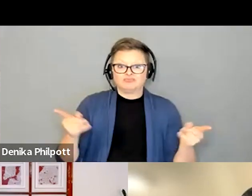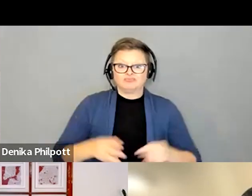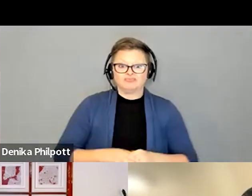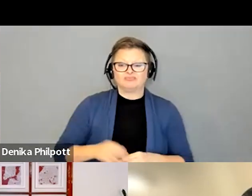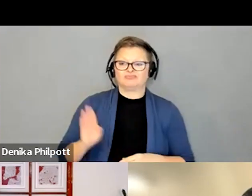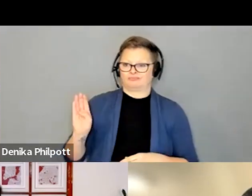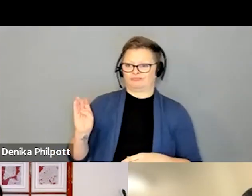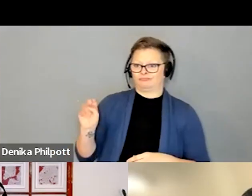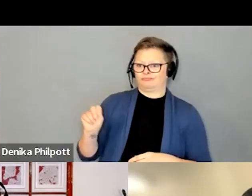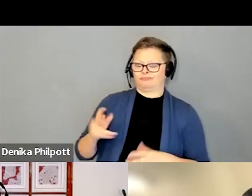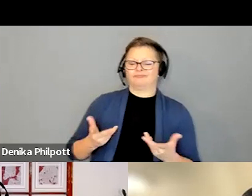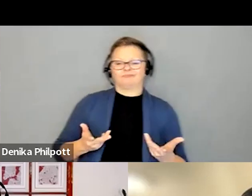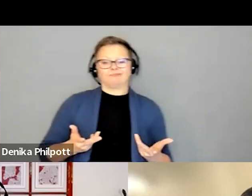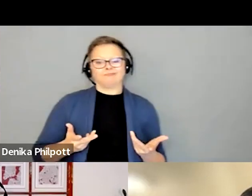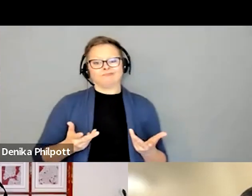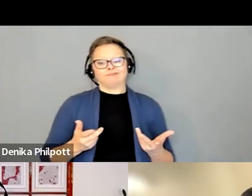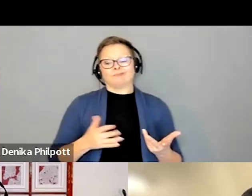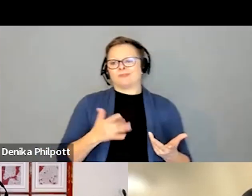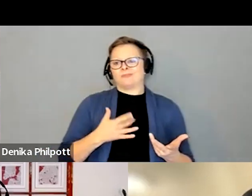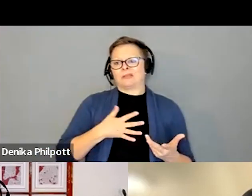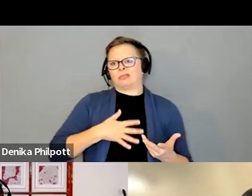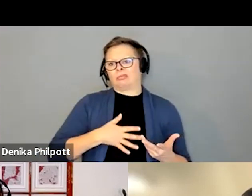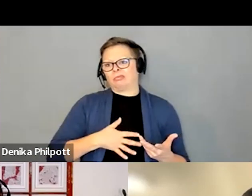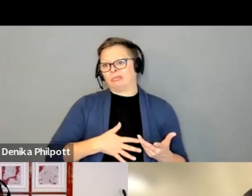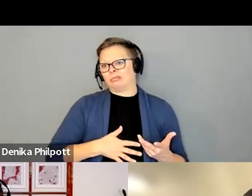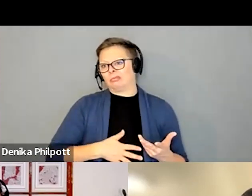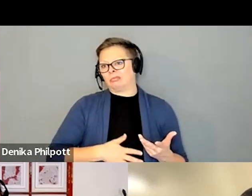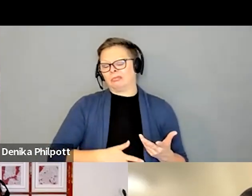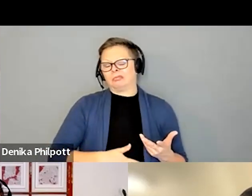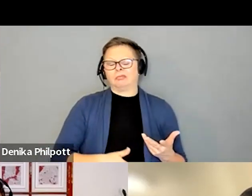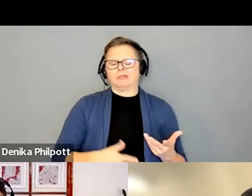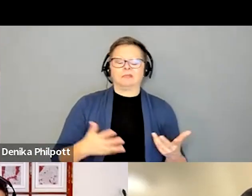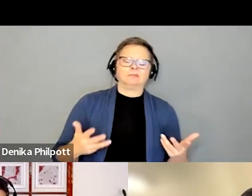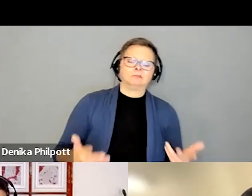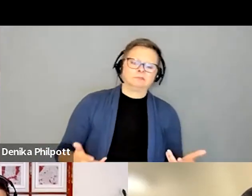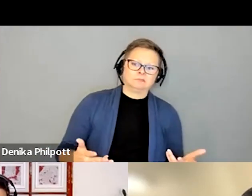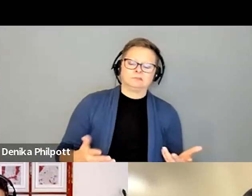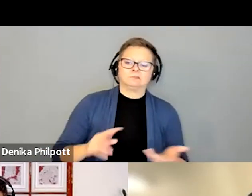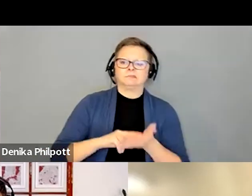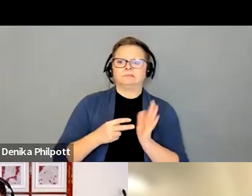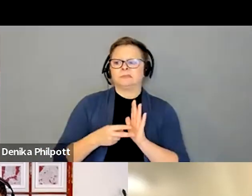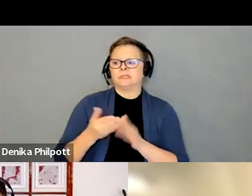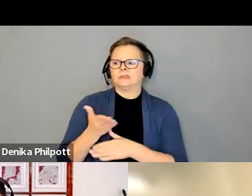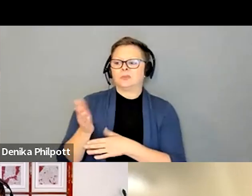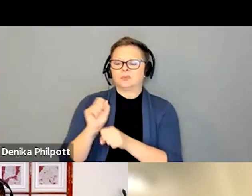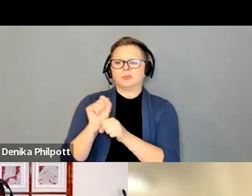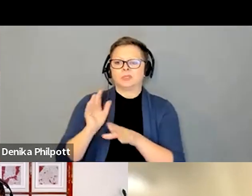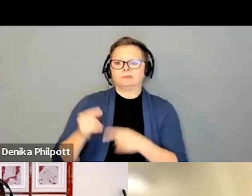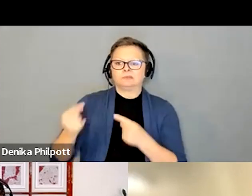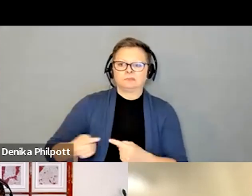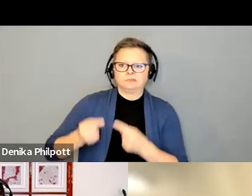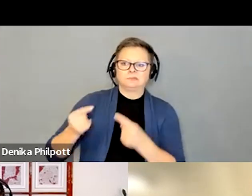Initially, I think it's obvious. I was a bit disappointed to find that these workers may be struggling in some ways. And then